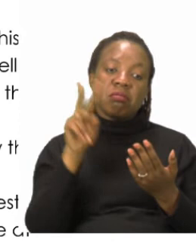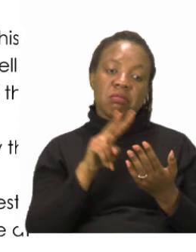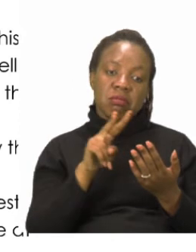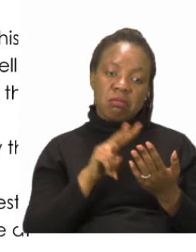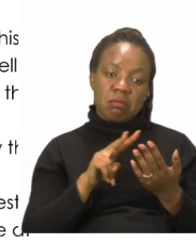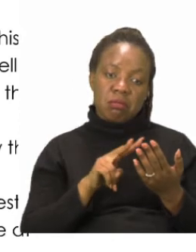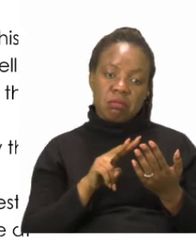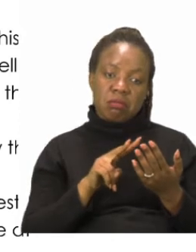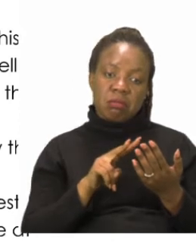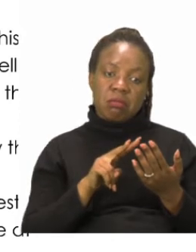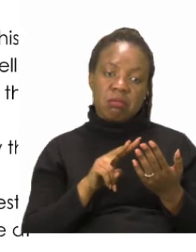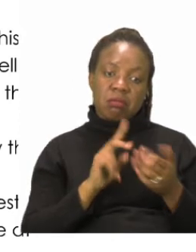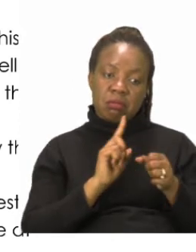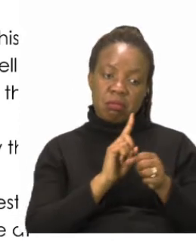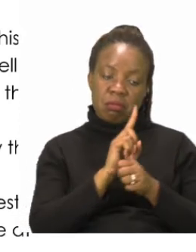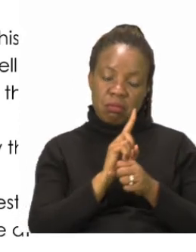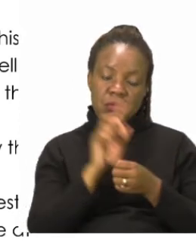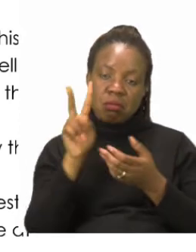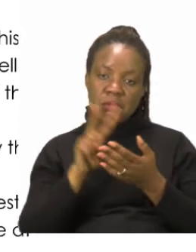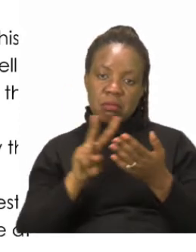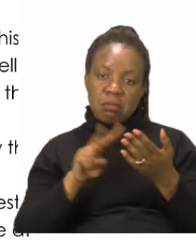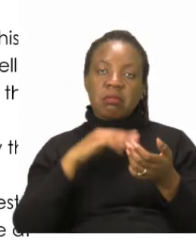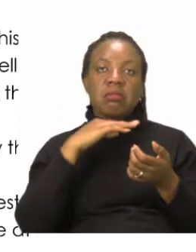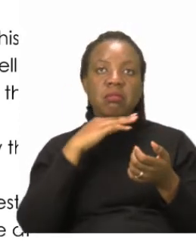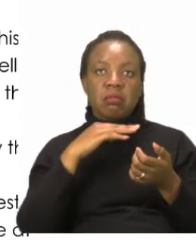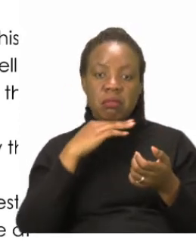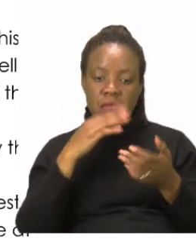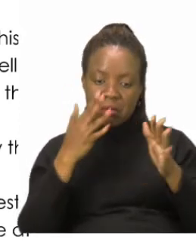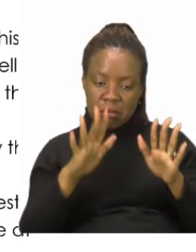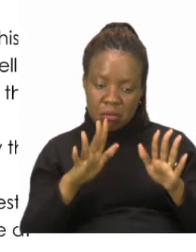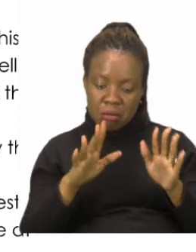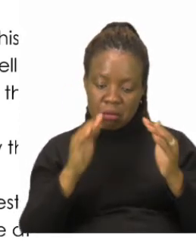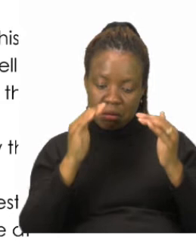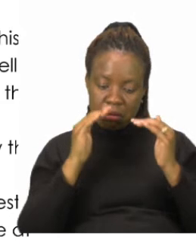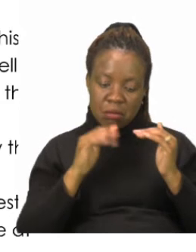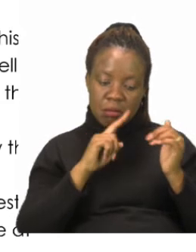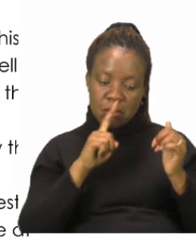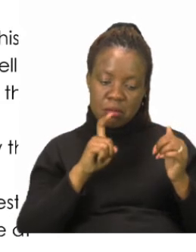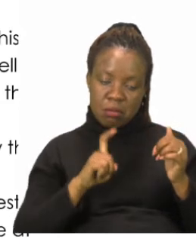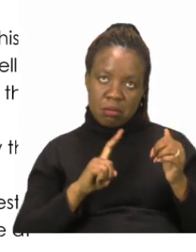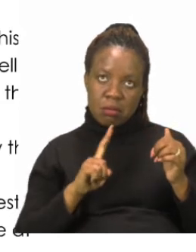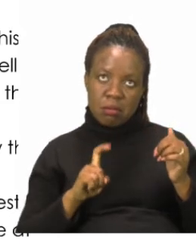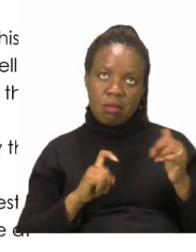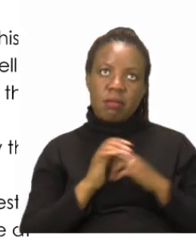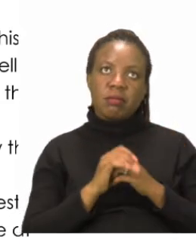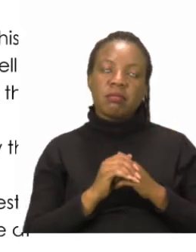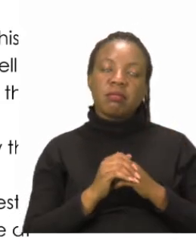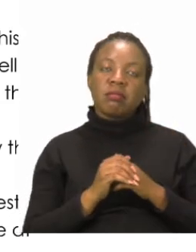questions. First through the story, and then we look at the questions. Let's read the